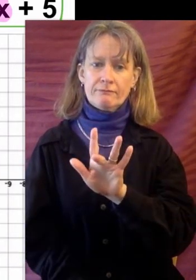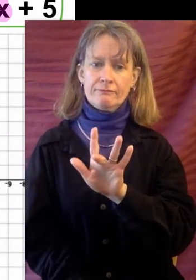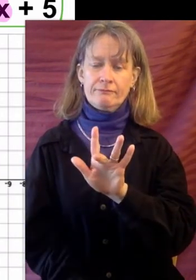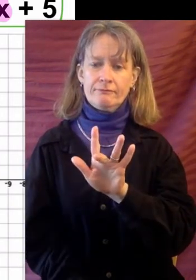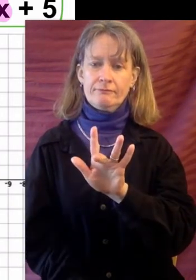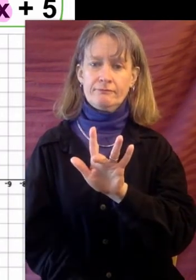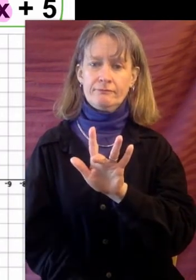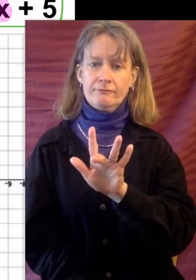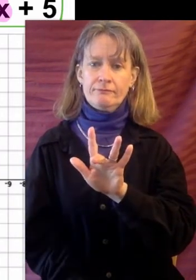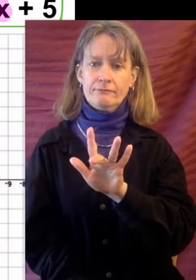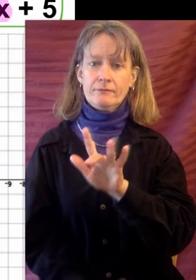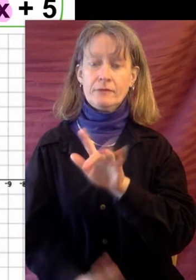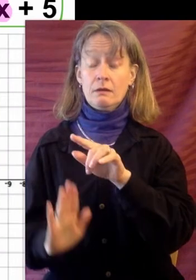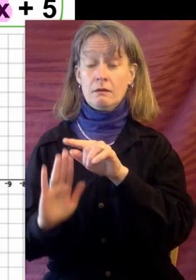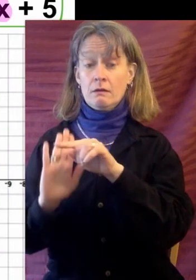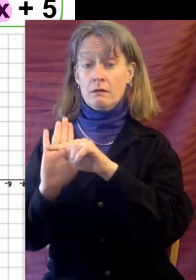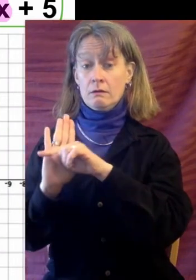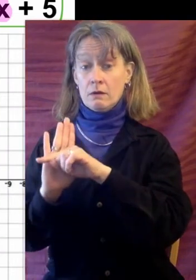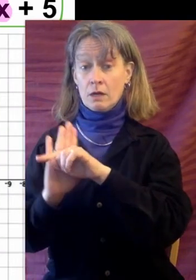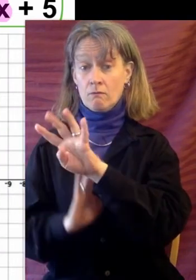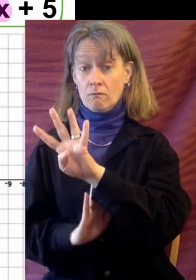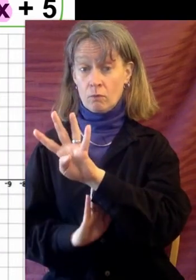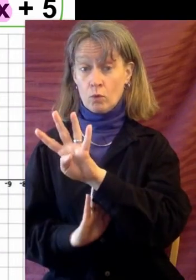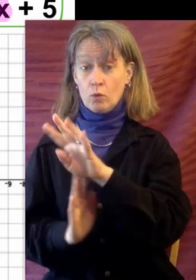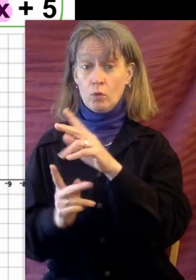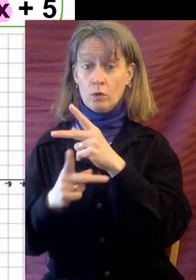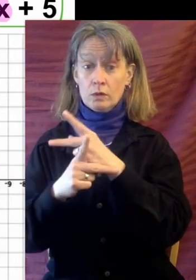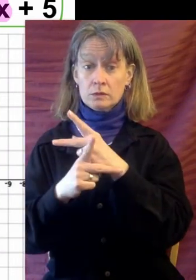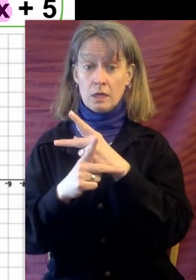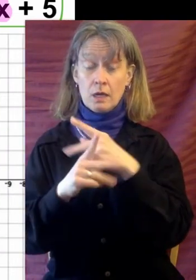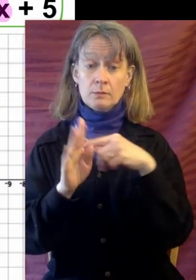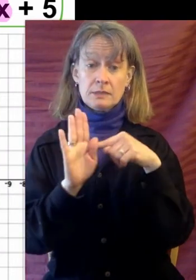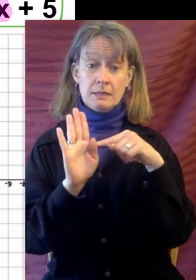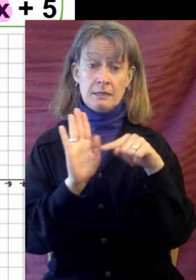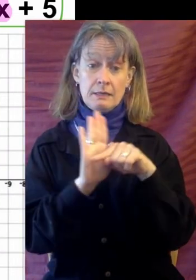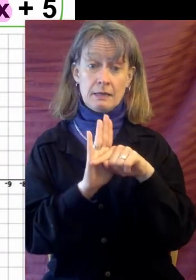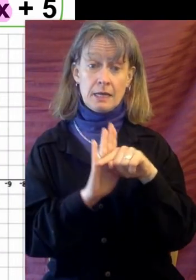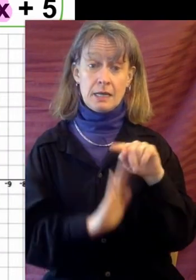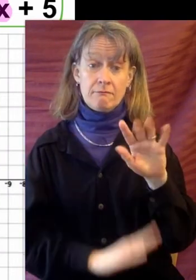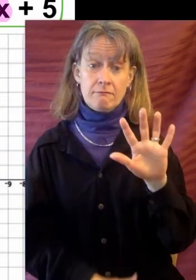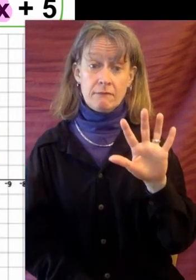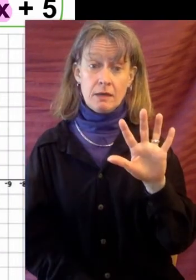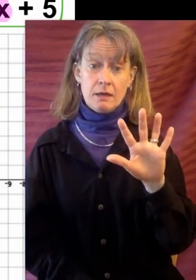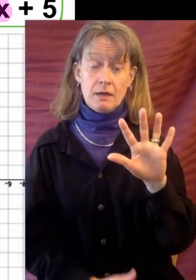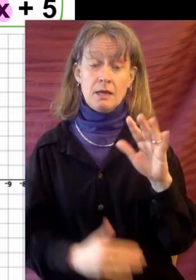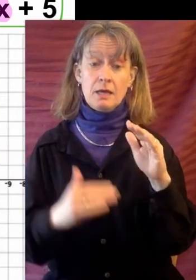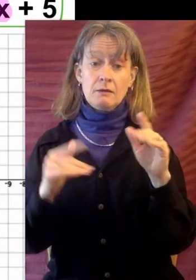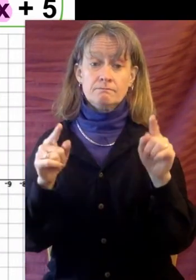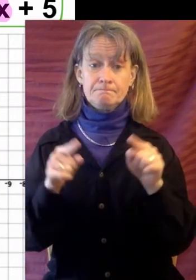Negative 4 times negative 5 is positive 20